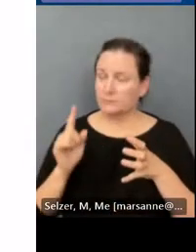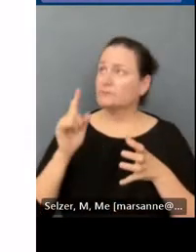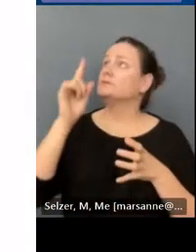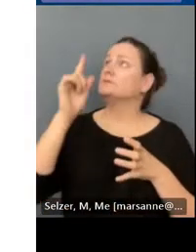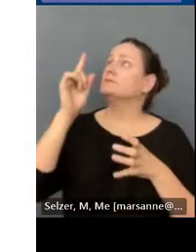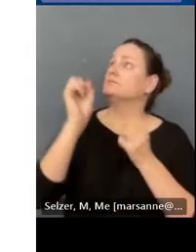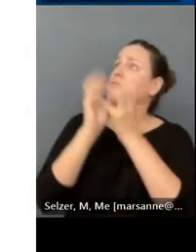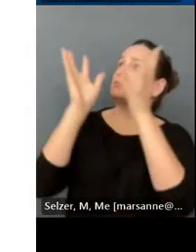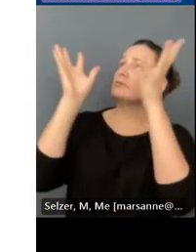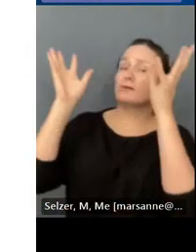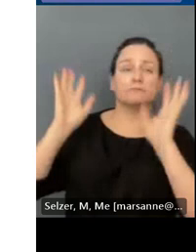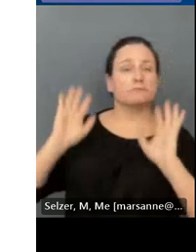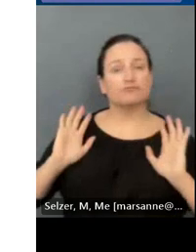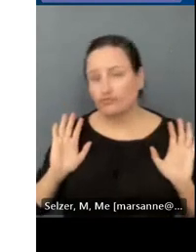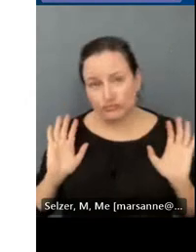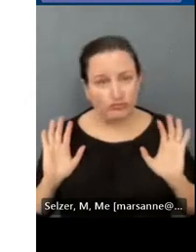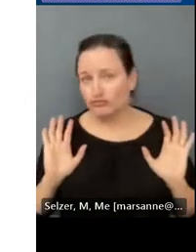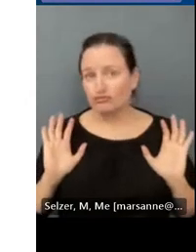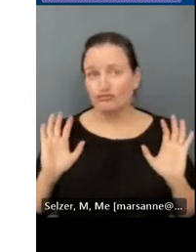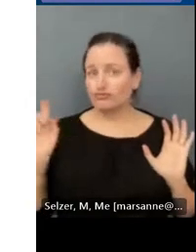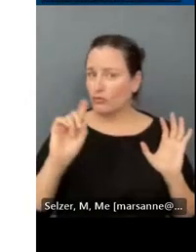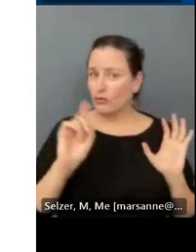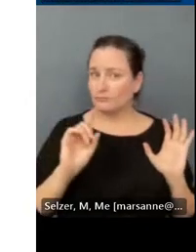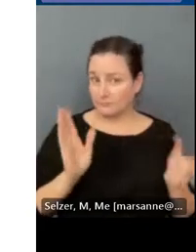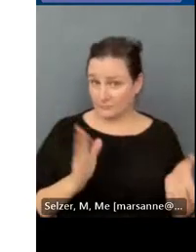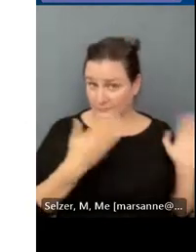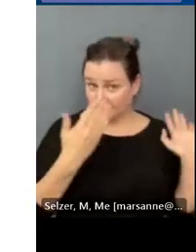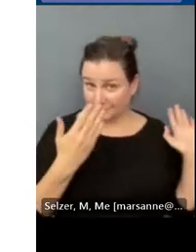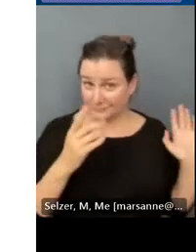for a moment. So are we ready?